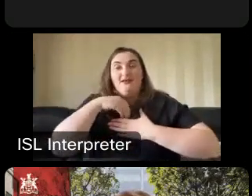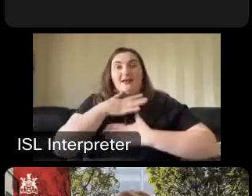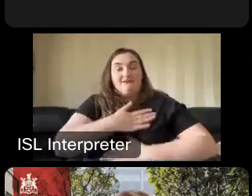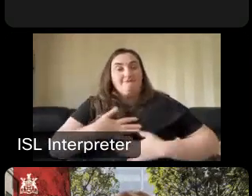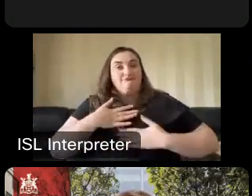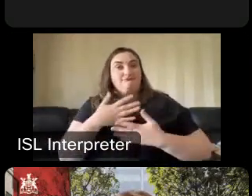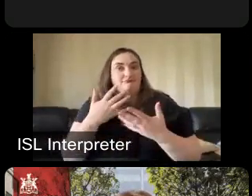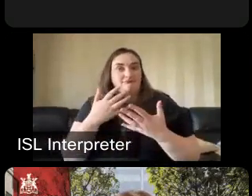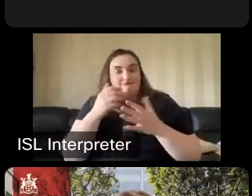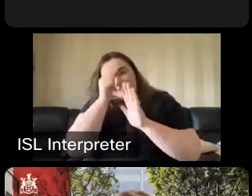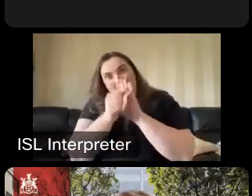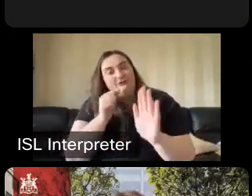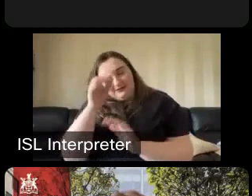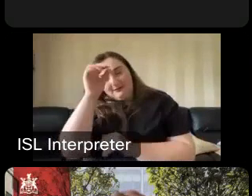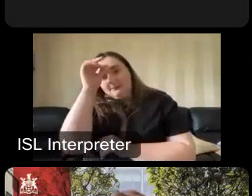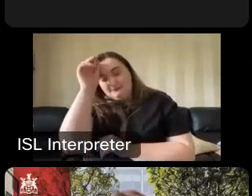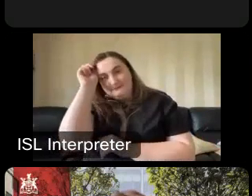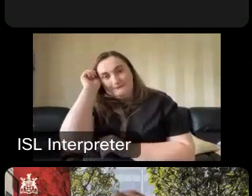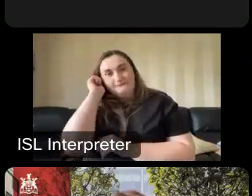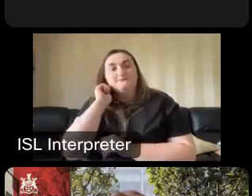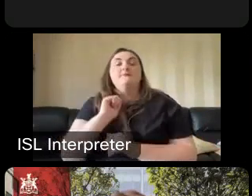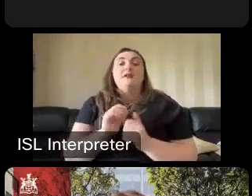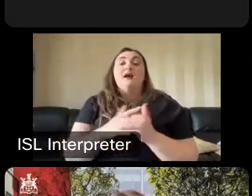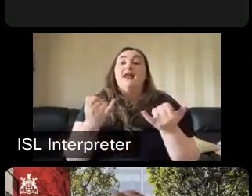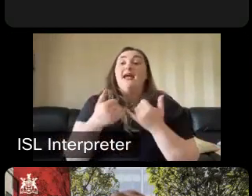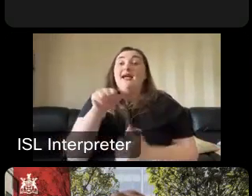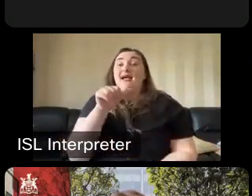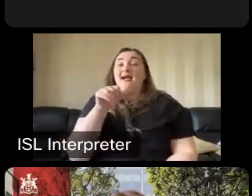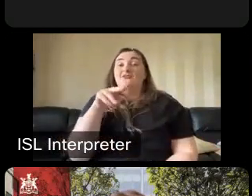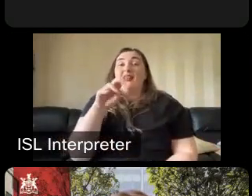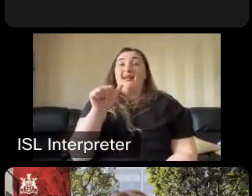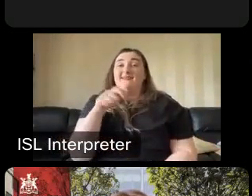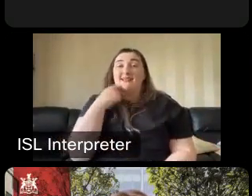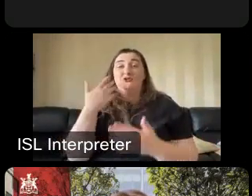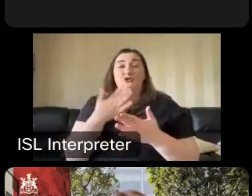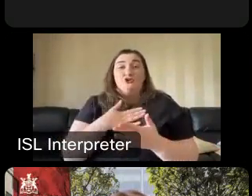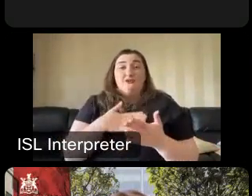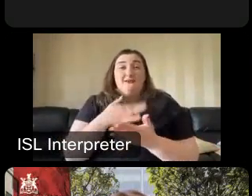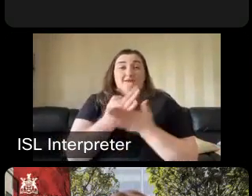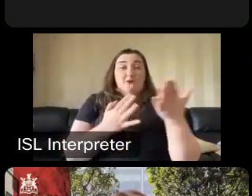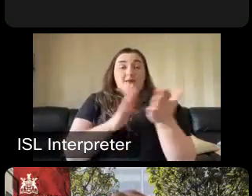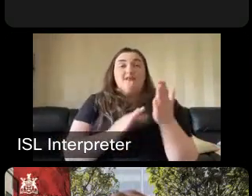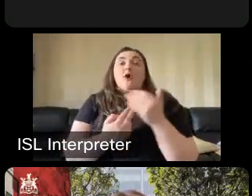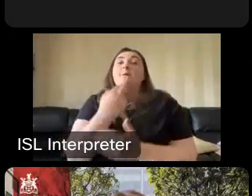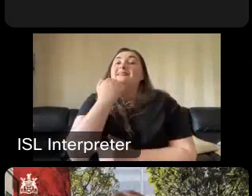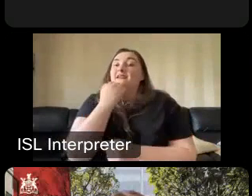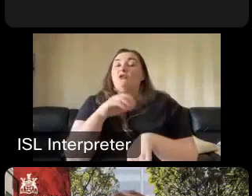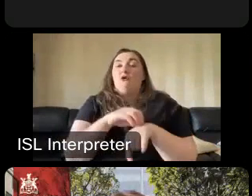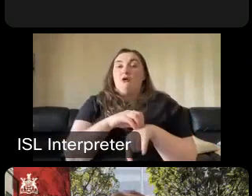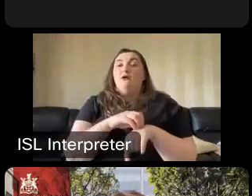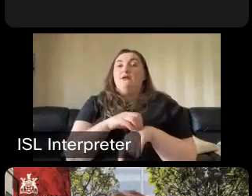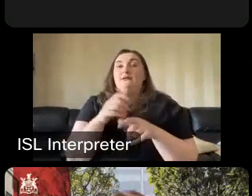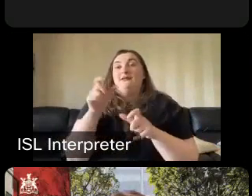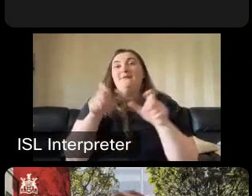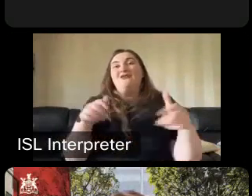it, as I say. So thank you again. As Angela said, I'm just going to take a couple of minutes now to give you an update on